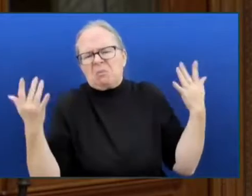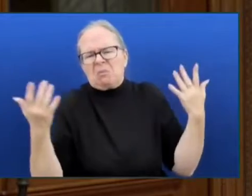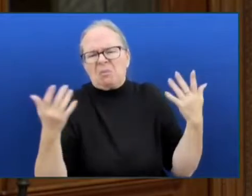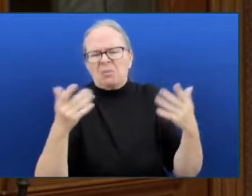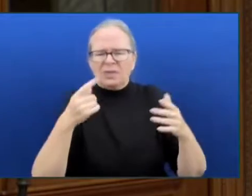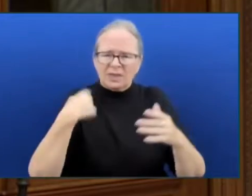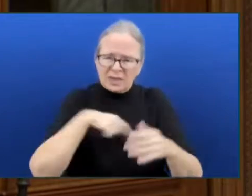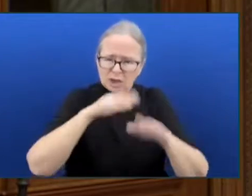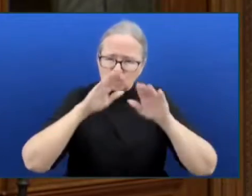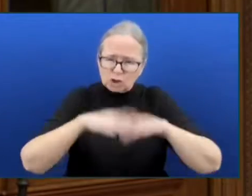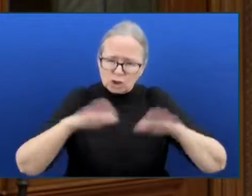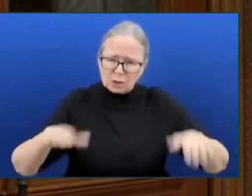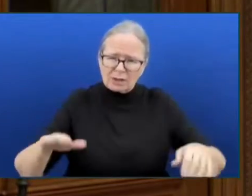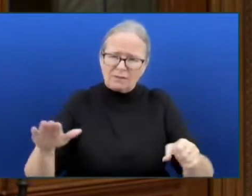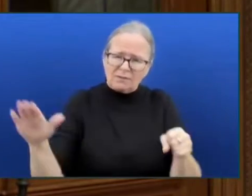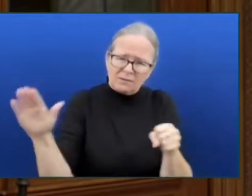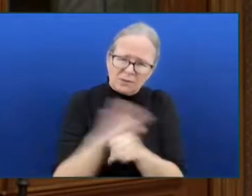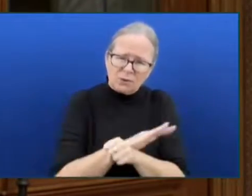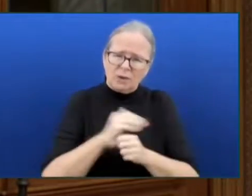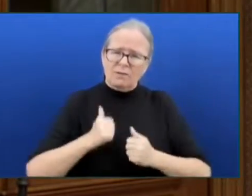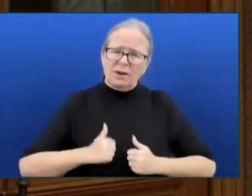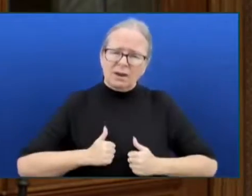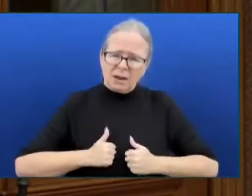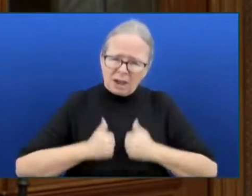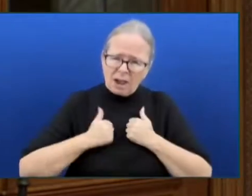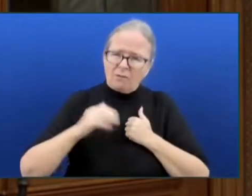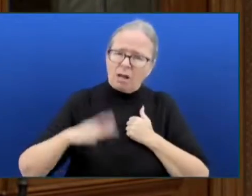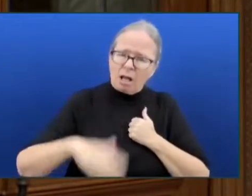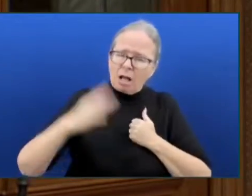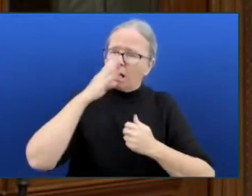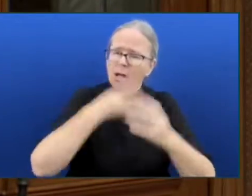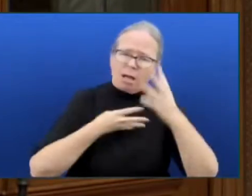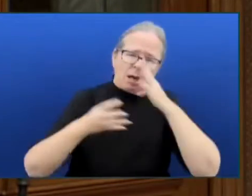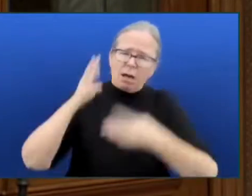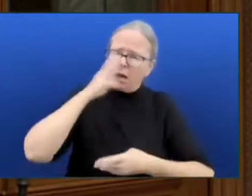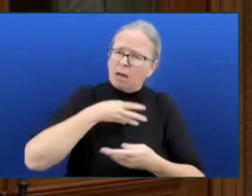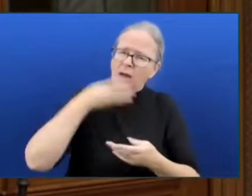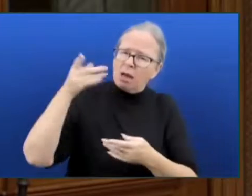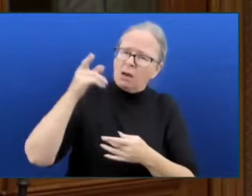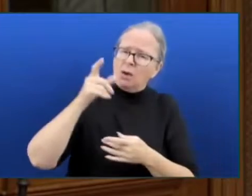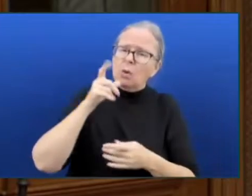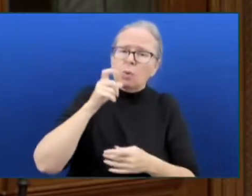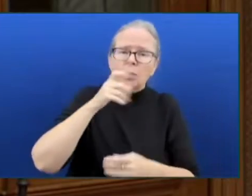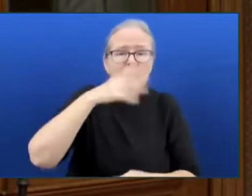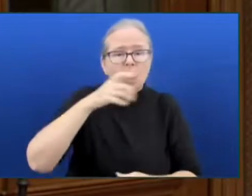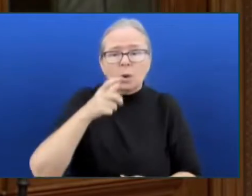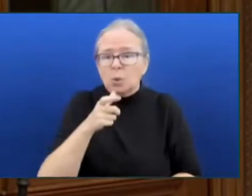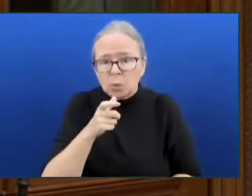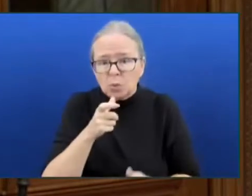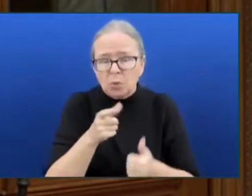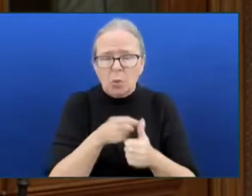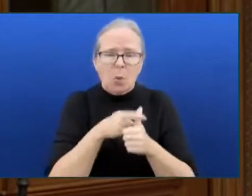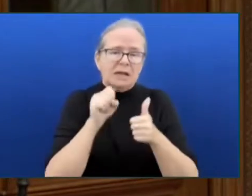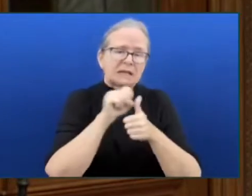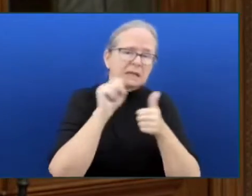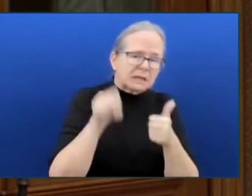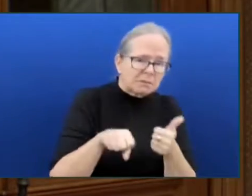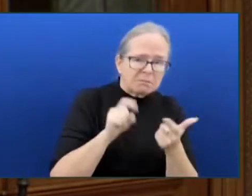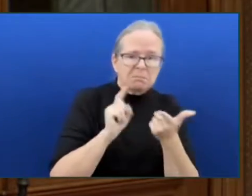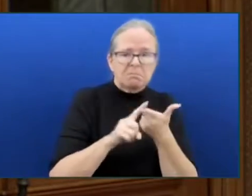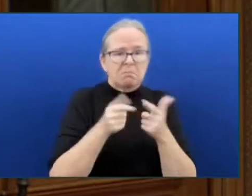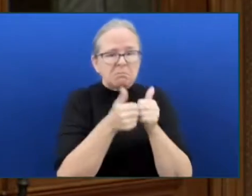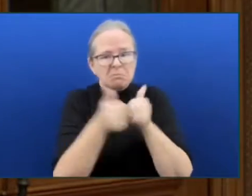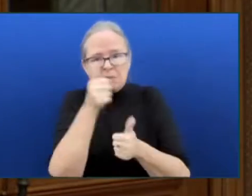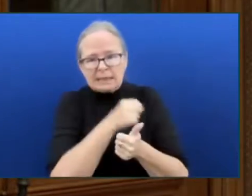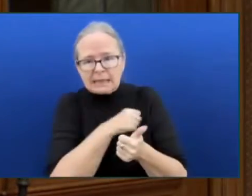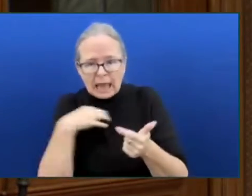by the system, by the minister, by the senior staff, and now by this Premier. Mr. Speaker, will the Premier replace the